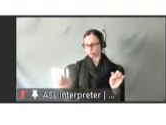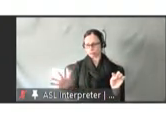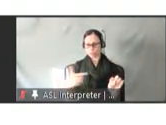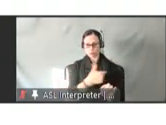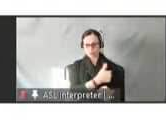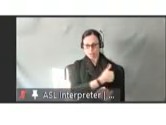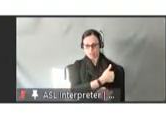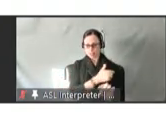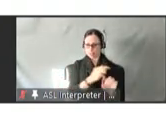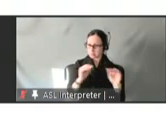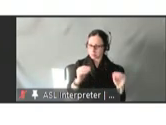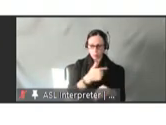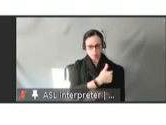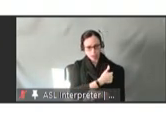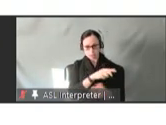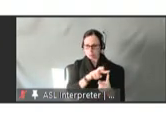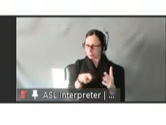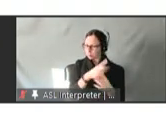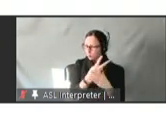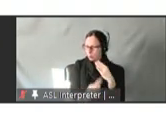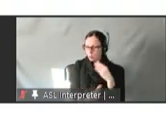vaccinated, unvaccinated, and